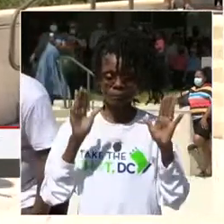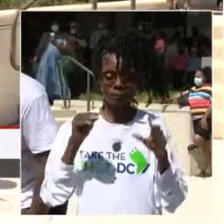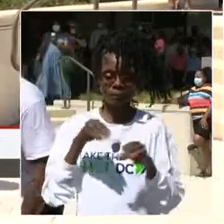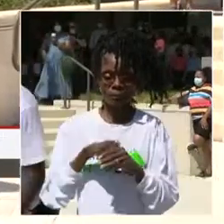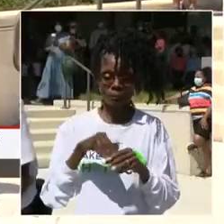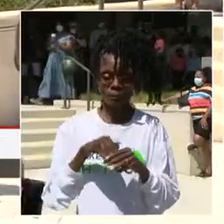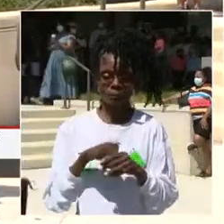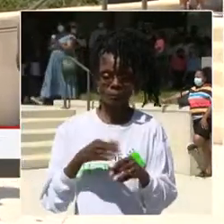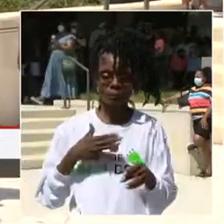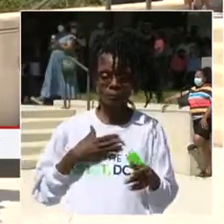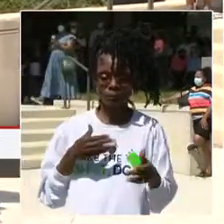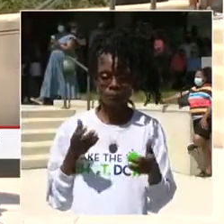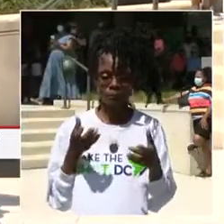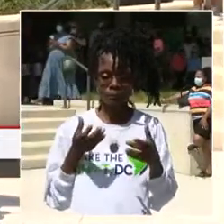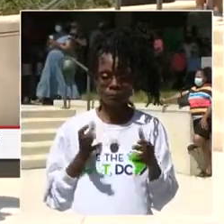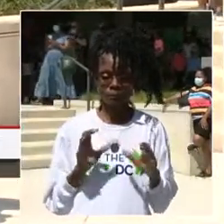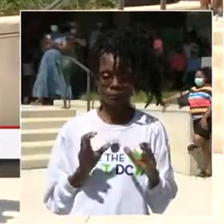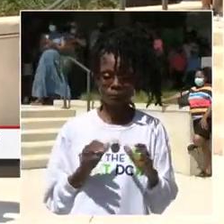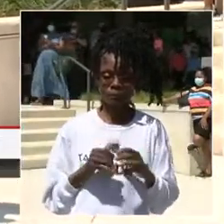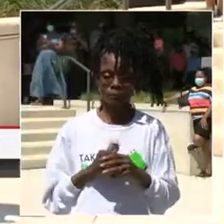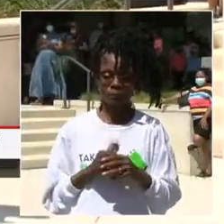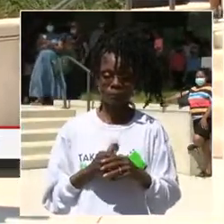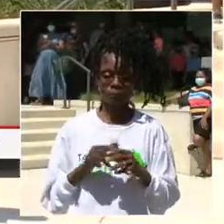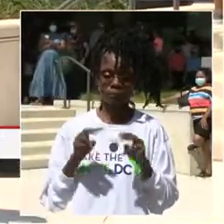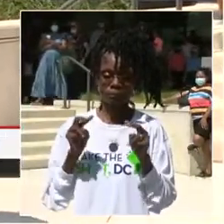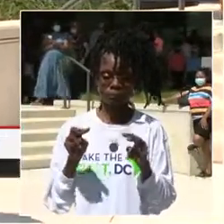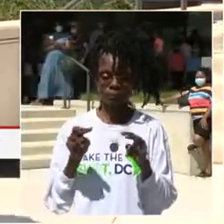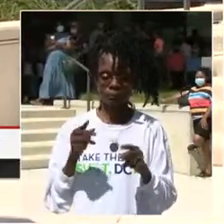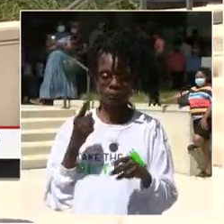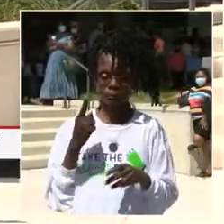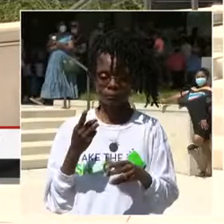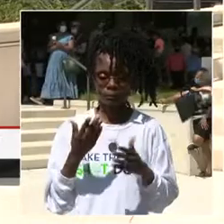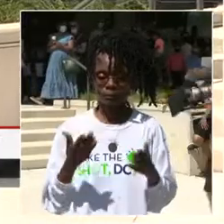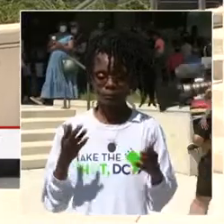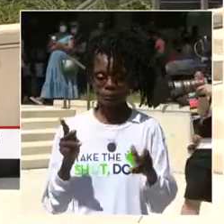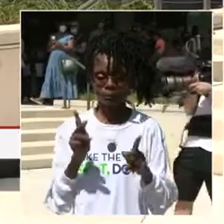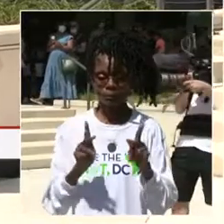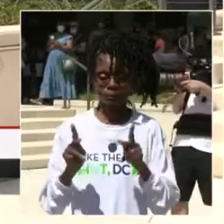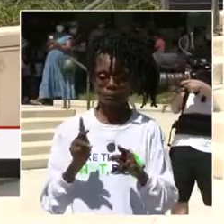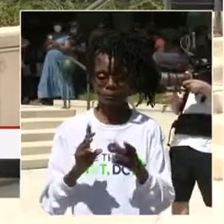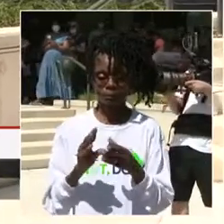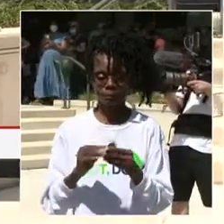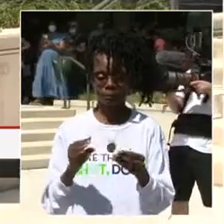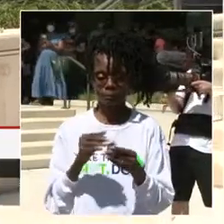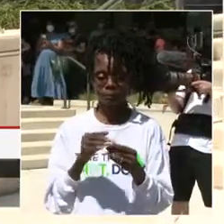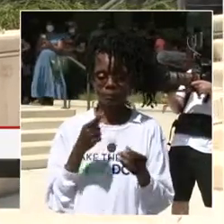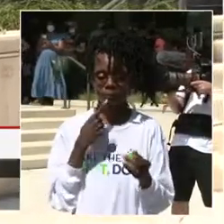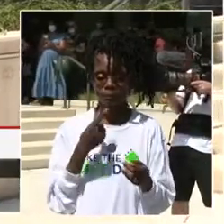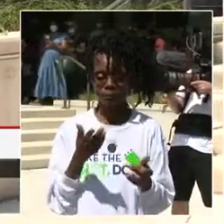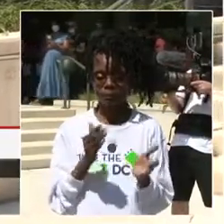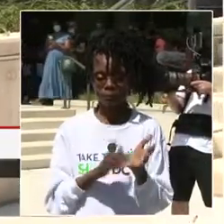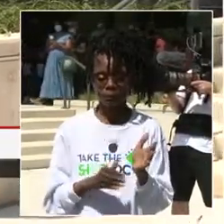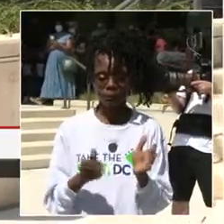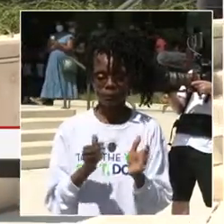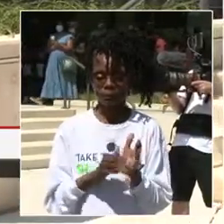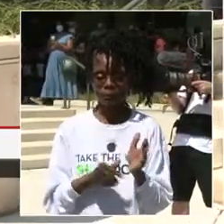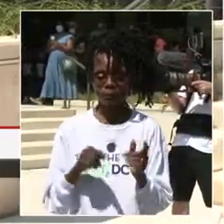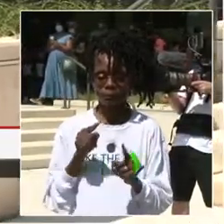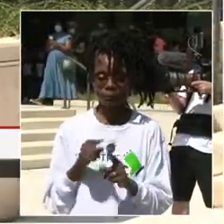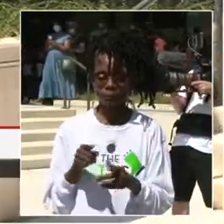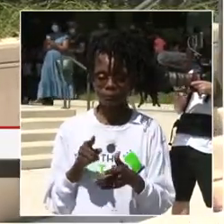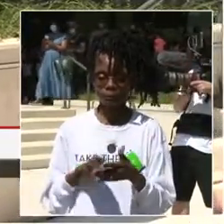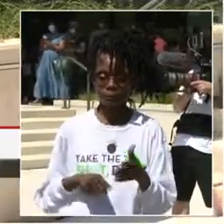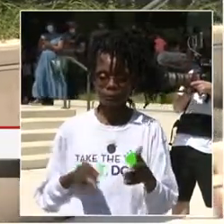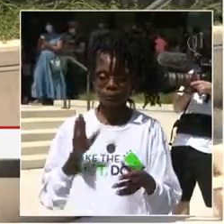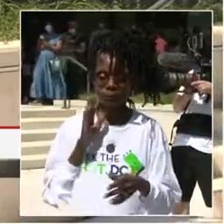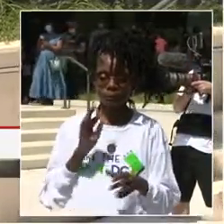a sneak peek, and one of the things that people kept commenting to me over and over and over again is, this is what we should do for every student in our city.